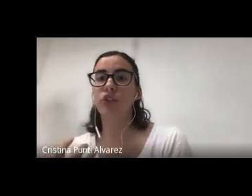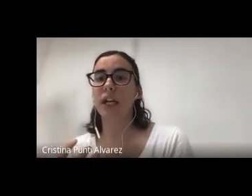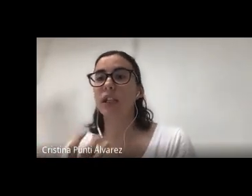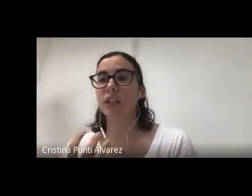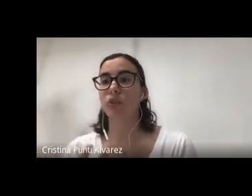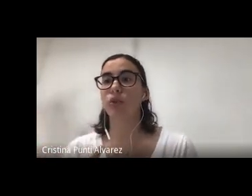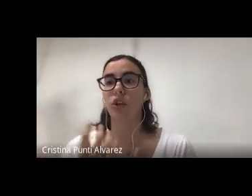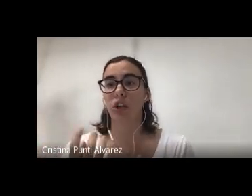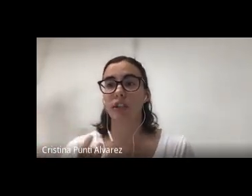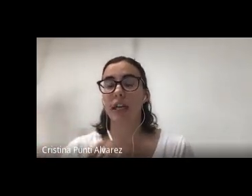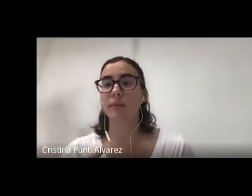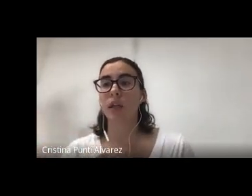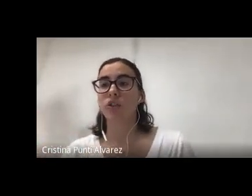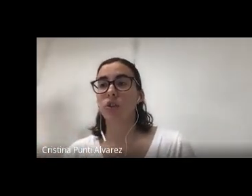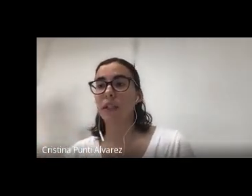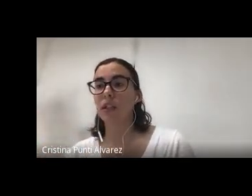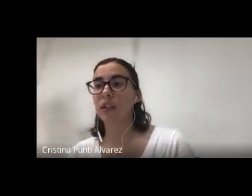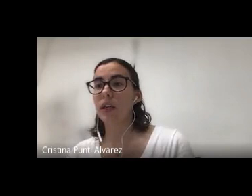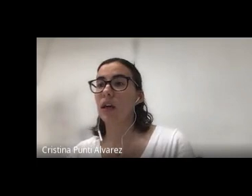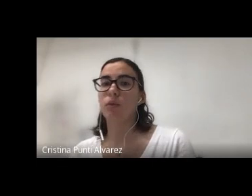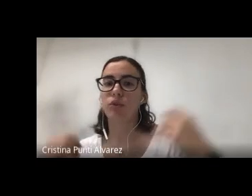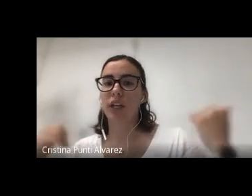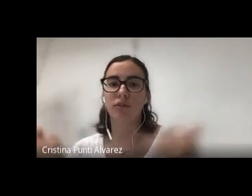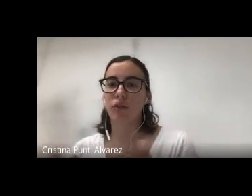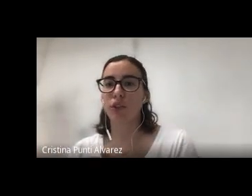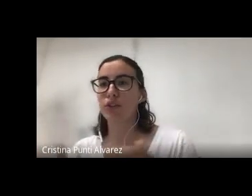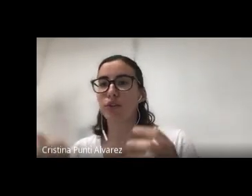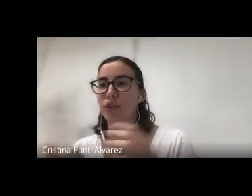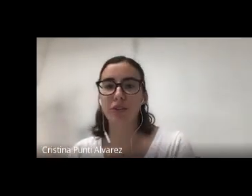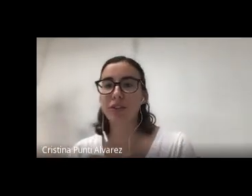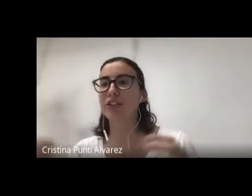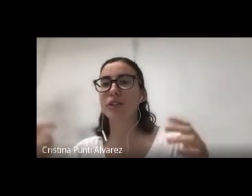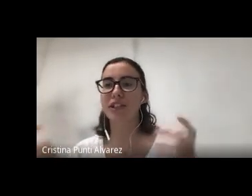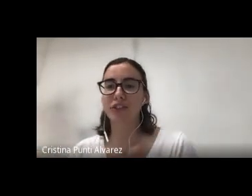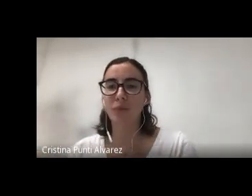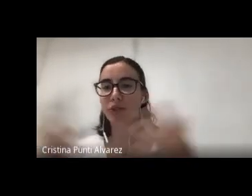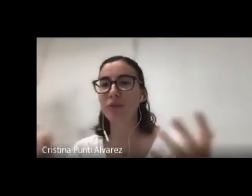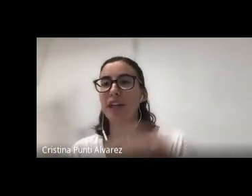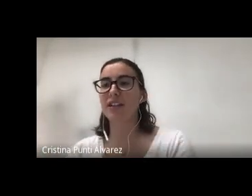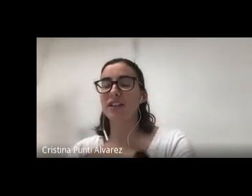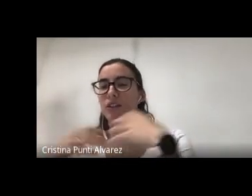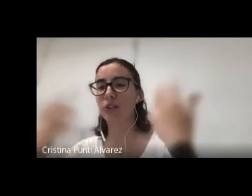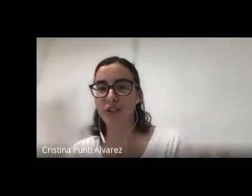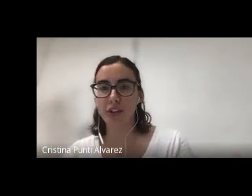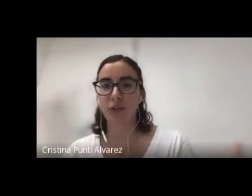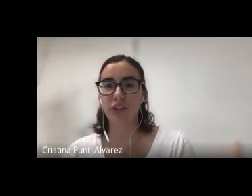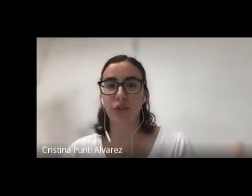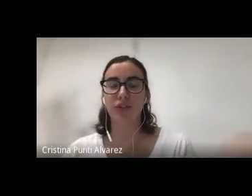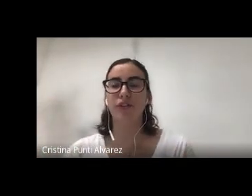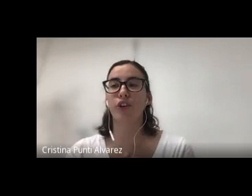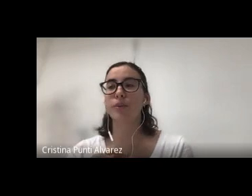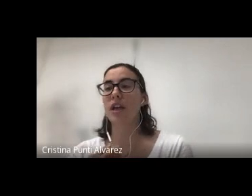this functionality did not work all the time. So basically, we tried going through customer services, some YouTube channels, going